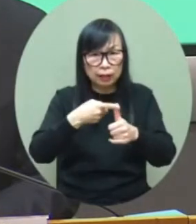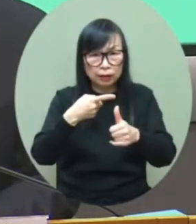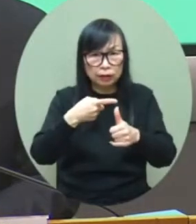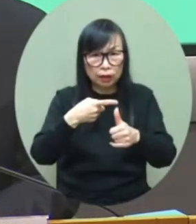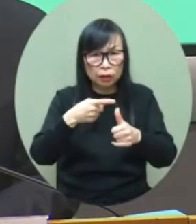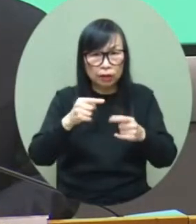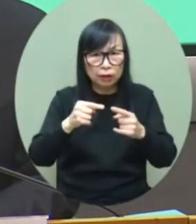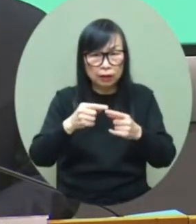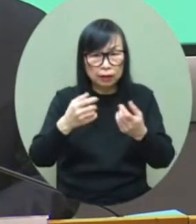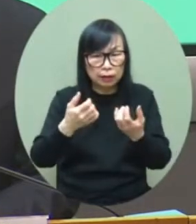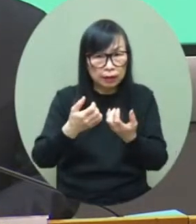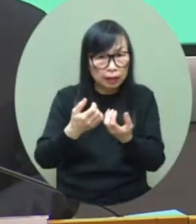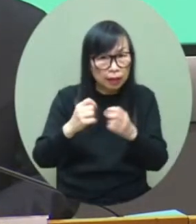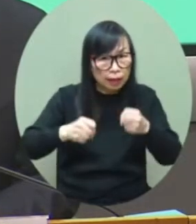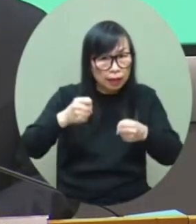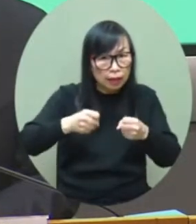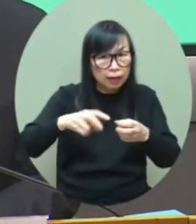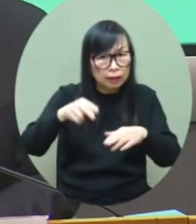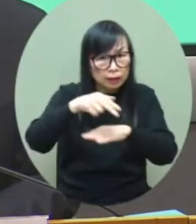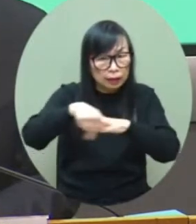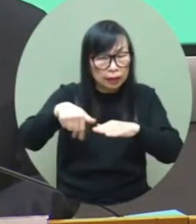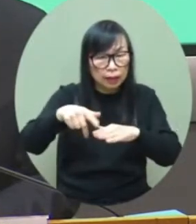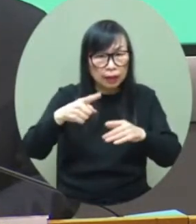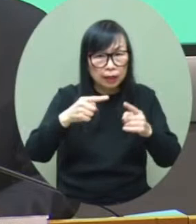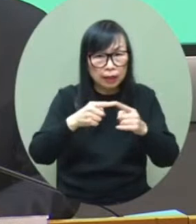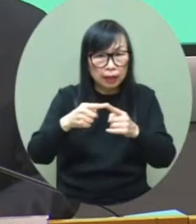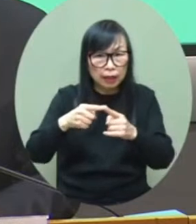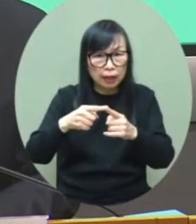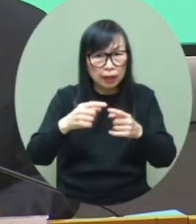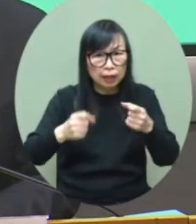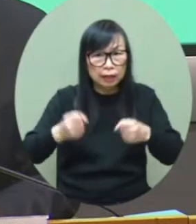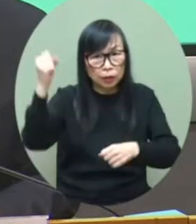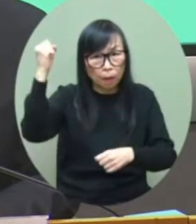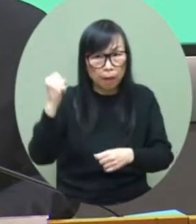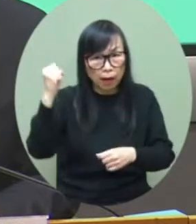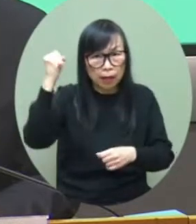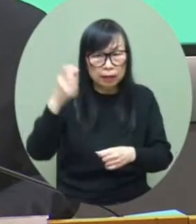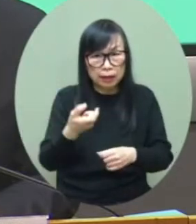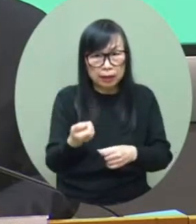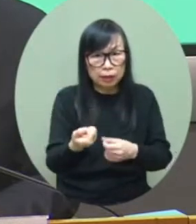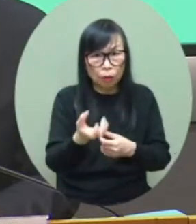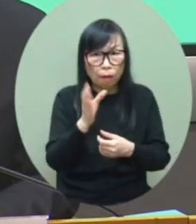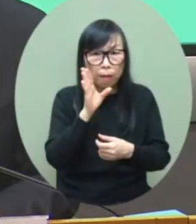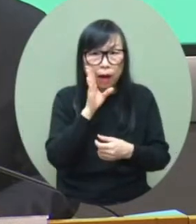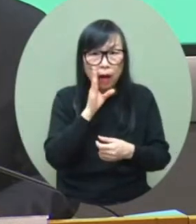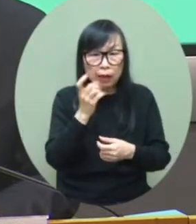that passengers can cross the boundary control points after its opening.